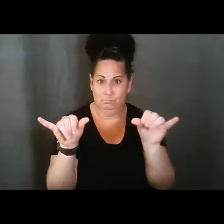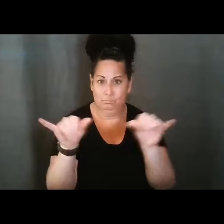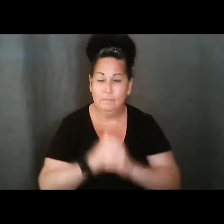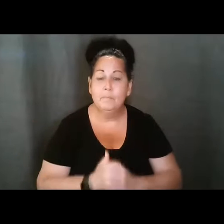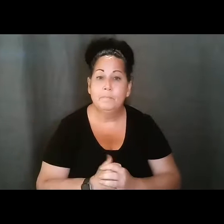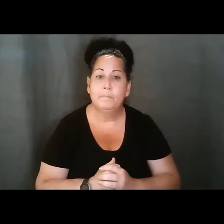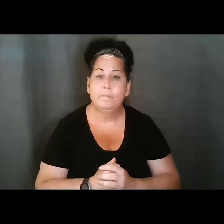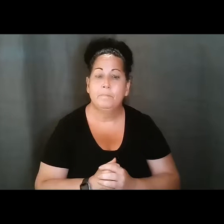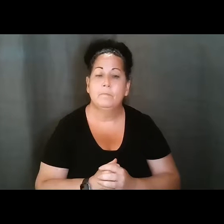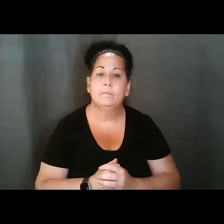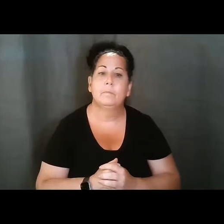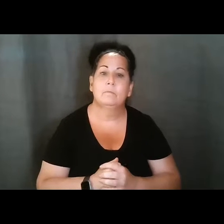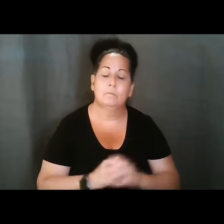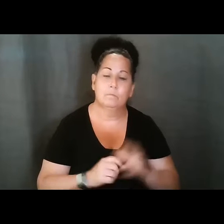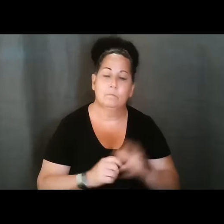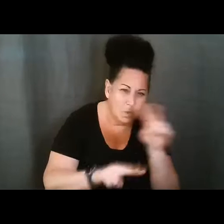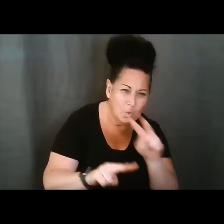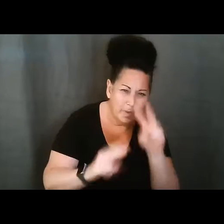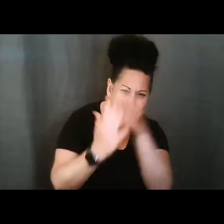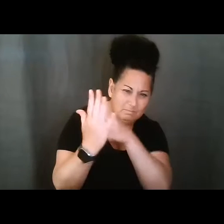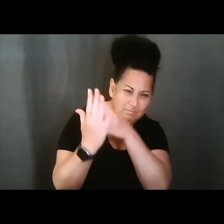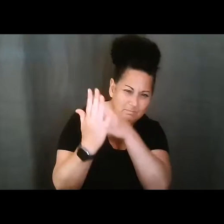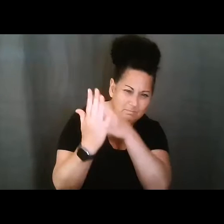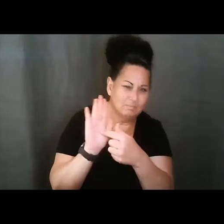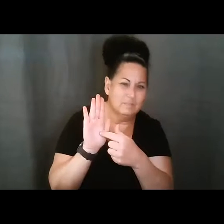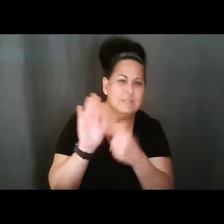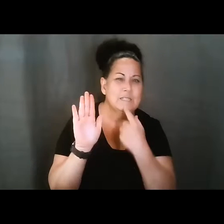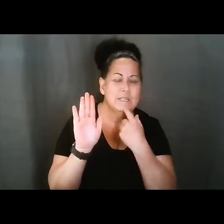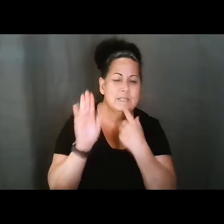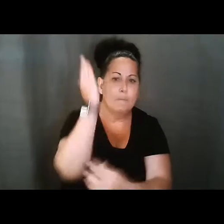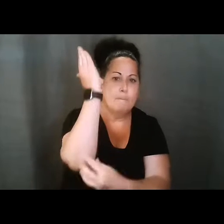Take a look at the graphic. And it talks about poverty.